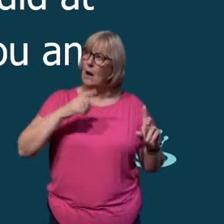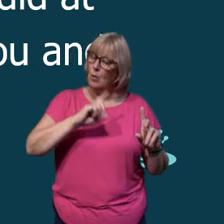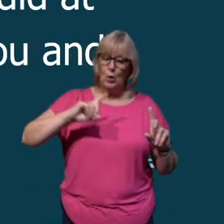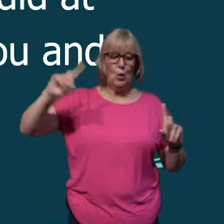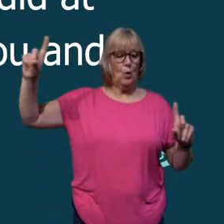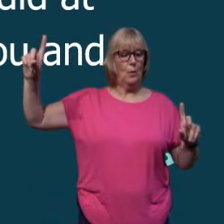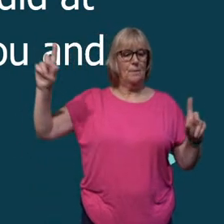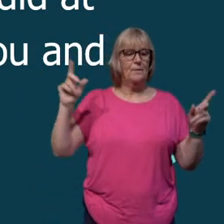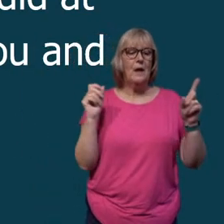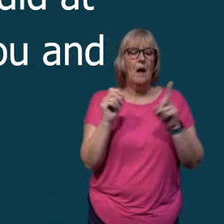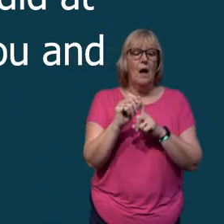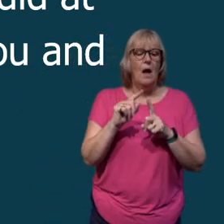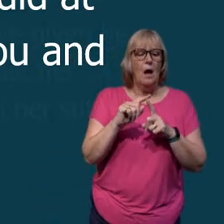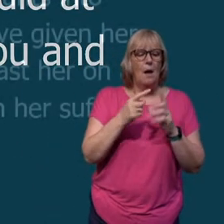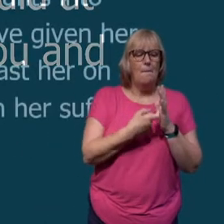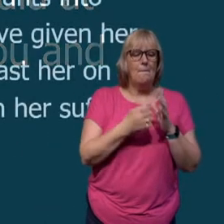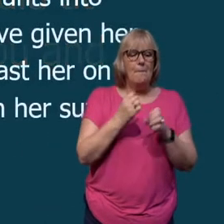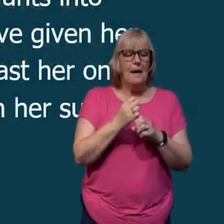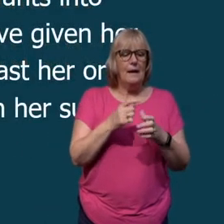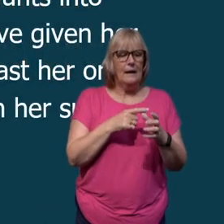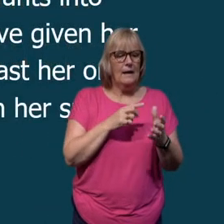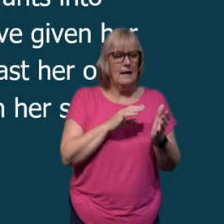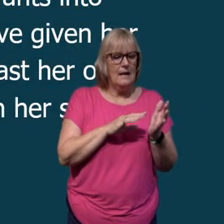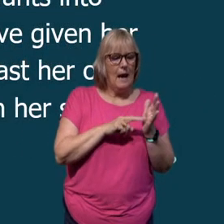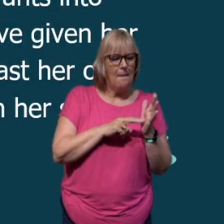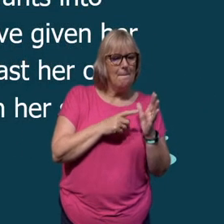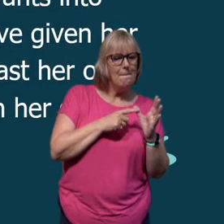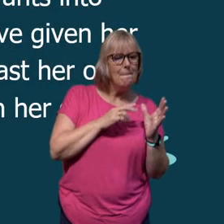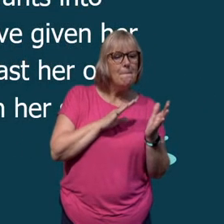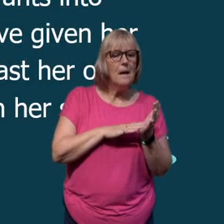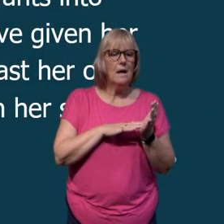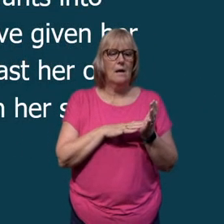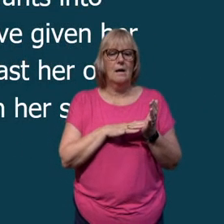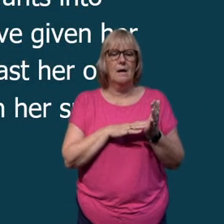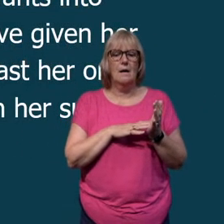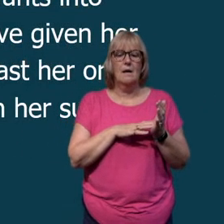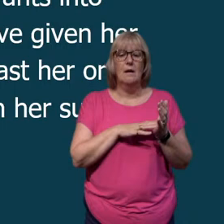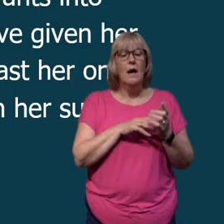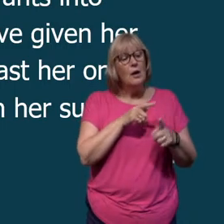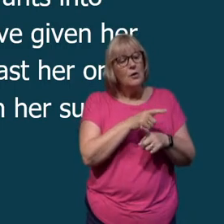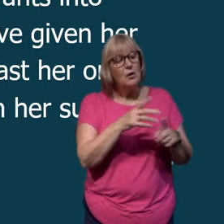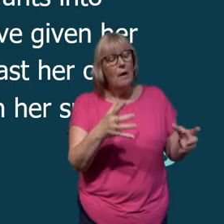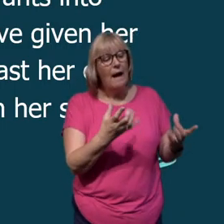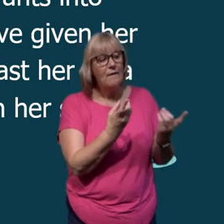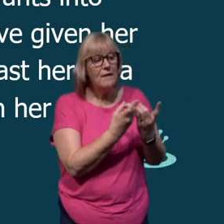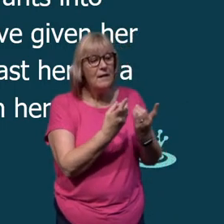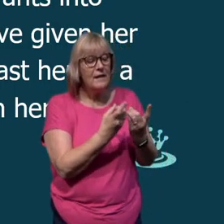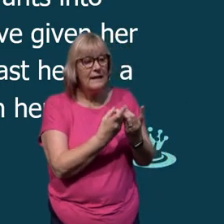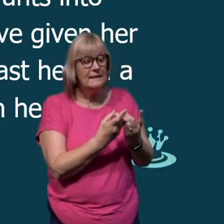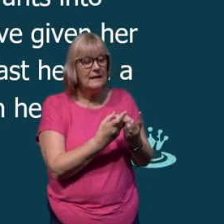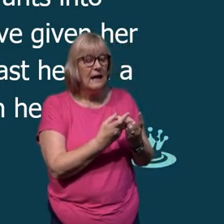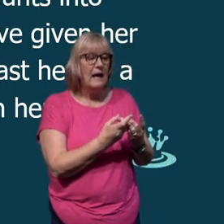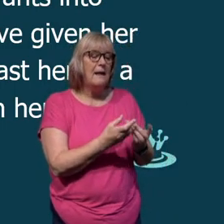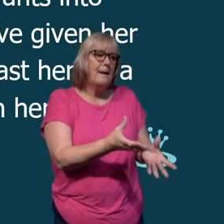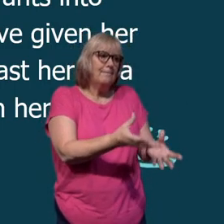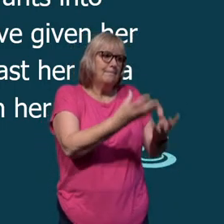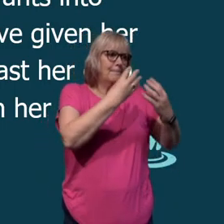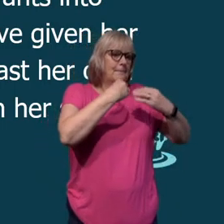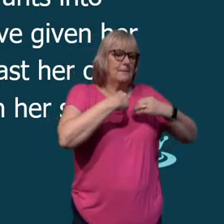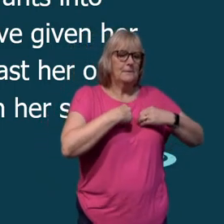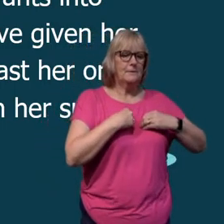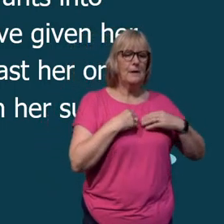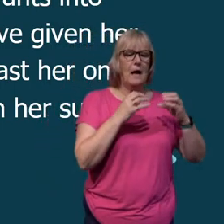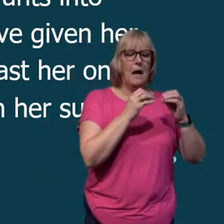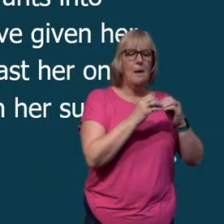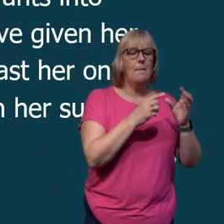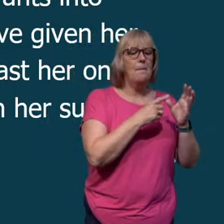Pergamum, nevertheless, I have a few things against you. You have people there who hold the teaching of Balaam, who taught Balak to entice